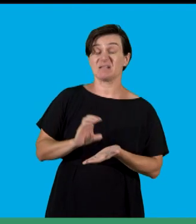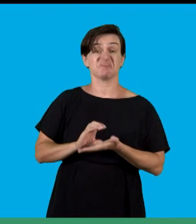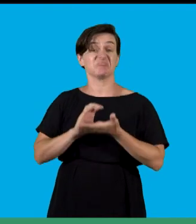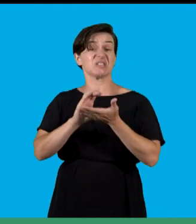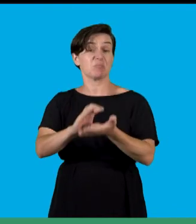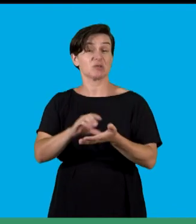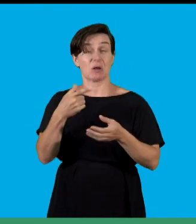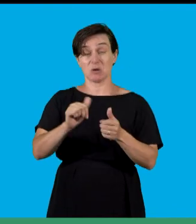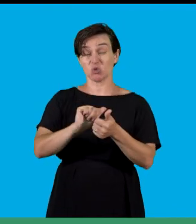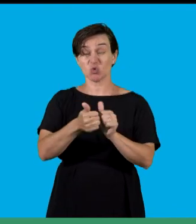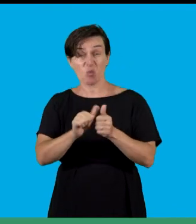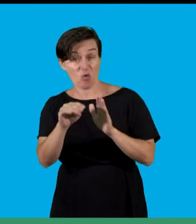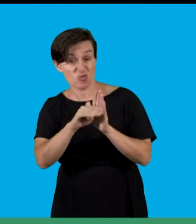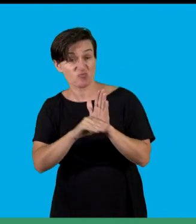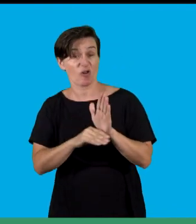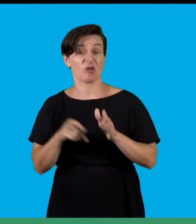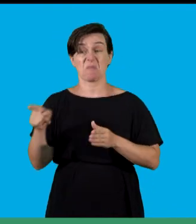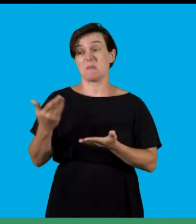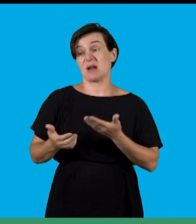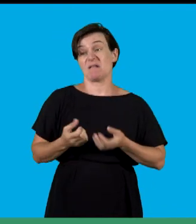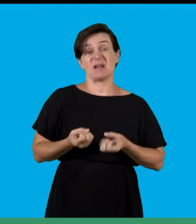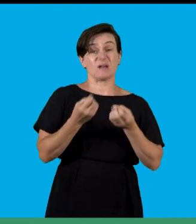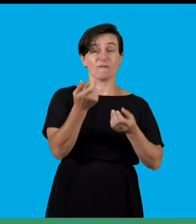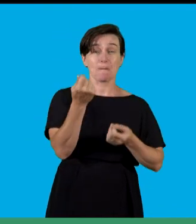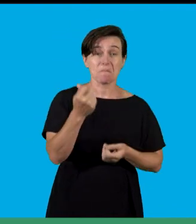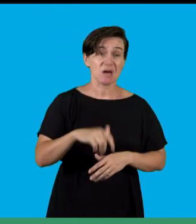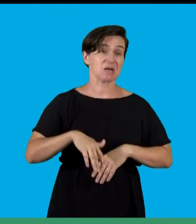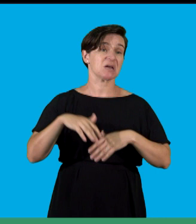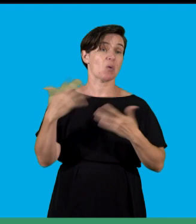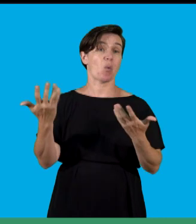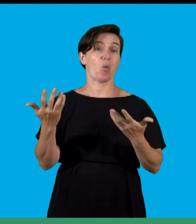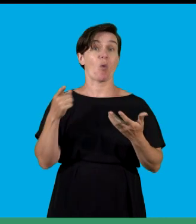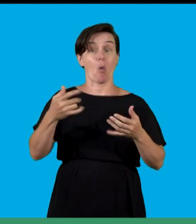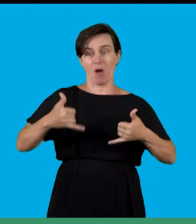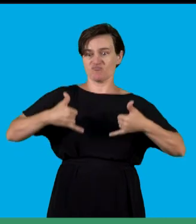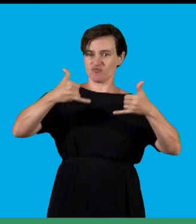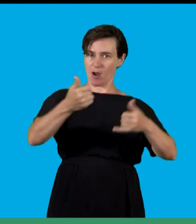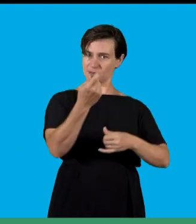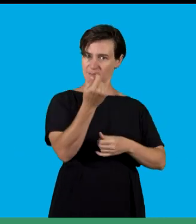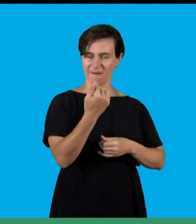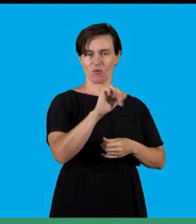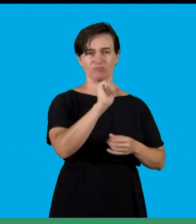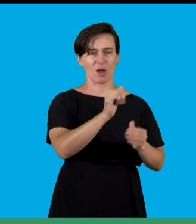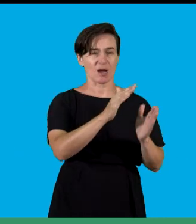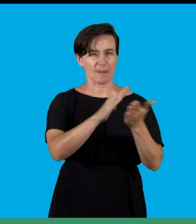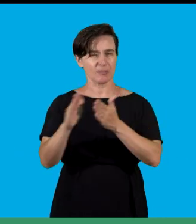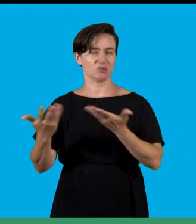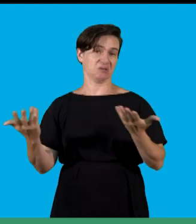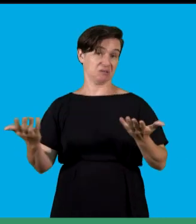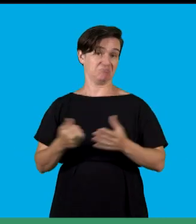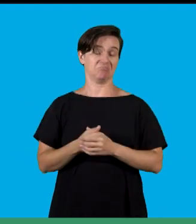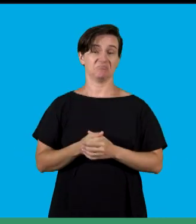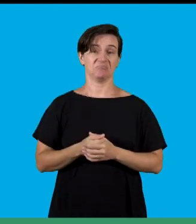sponsor special sports programs by providing finance, for example, prize money for special